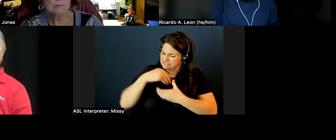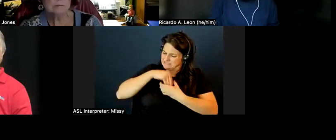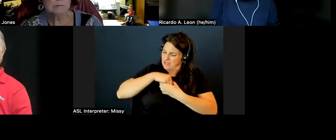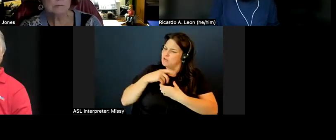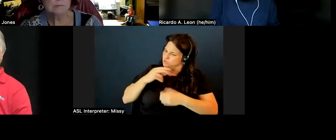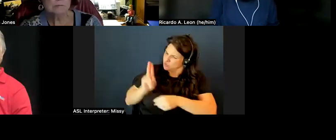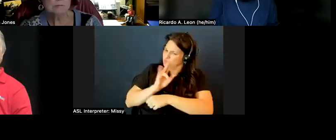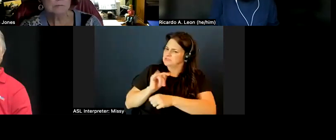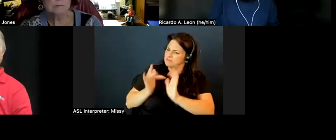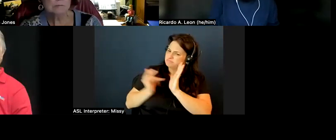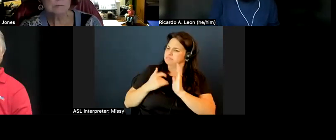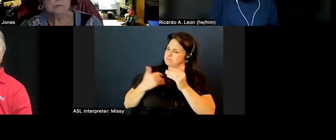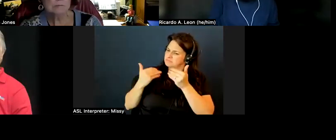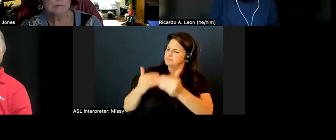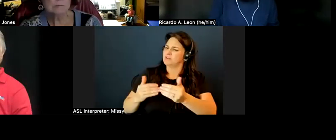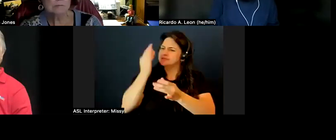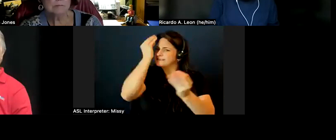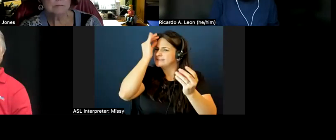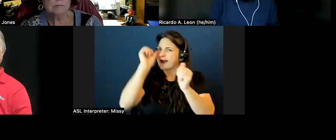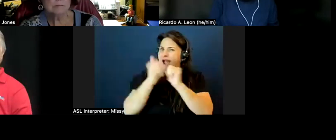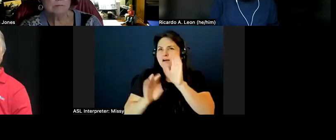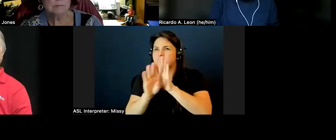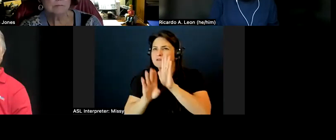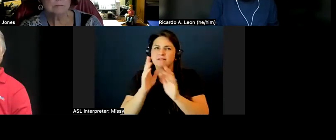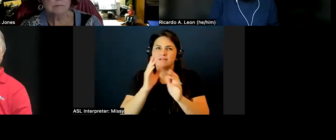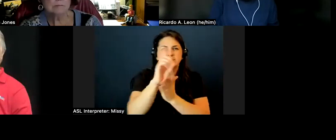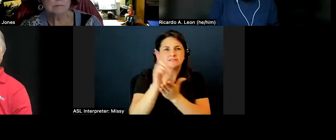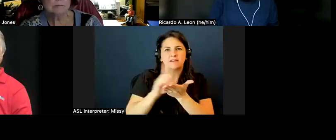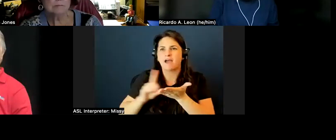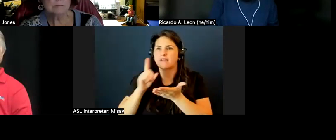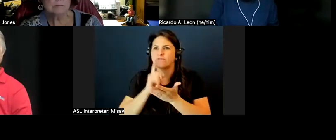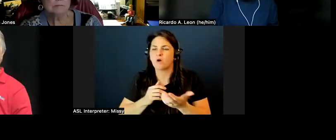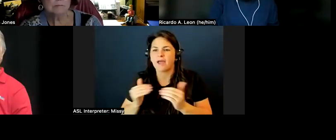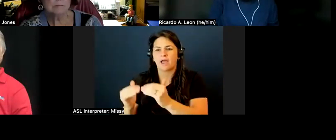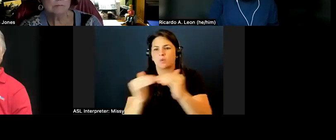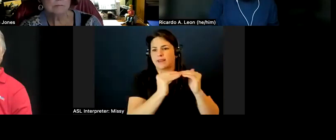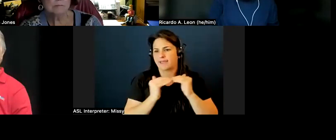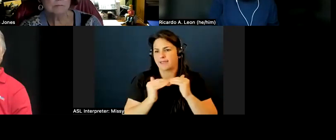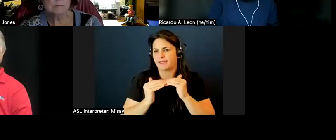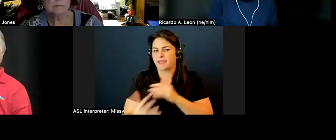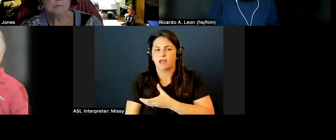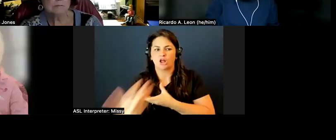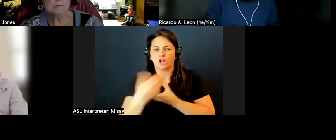out how to design for equity, how to design for inclusion, I